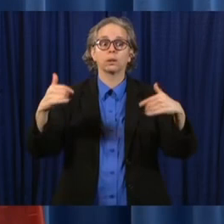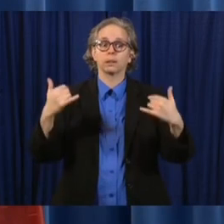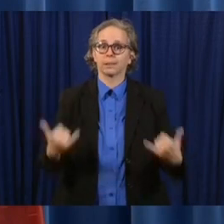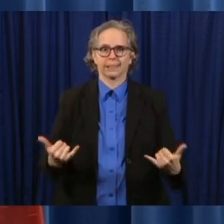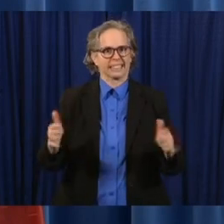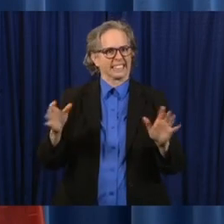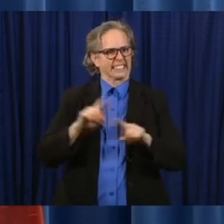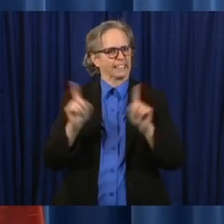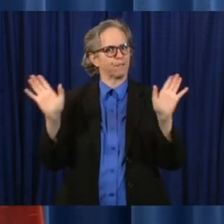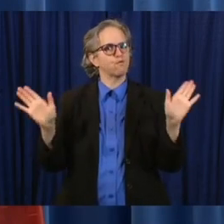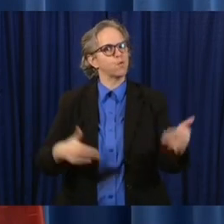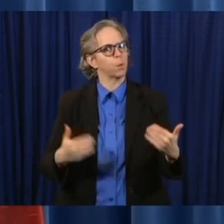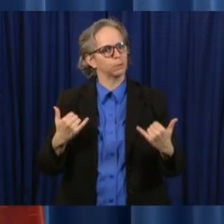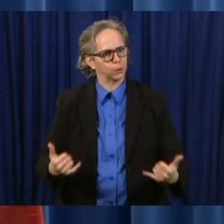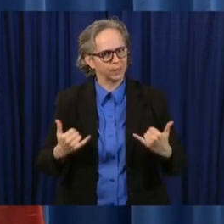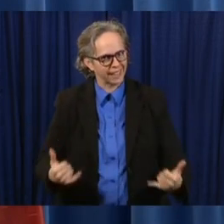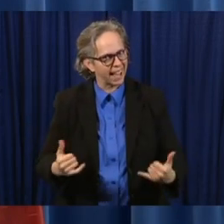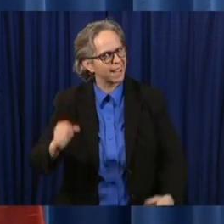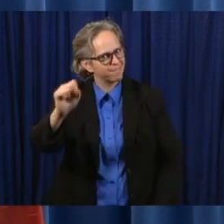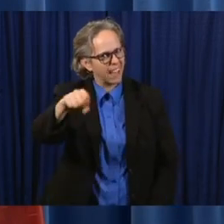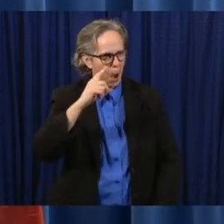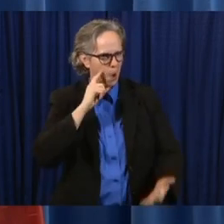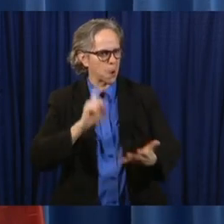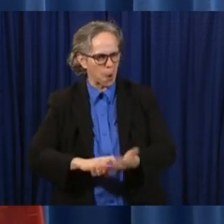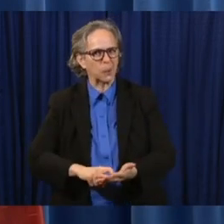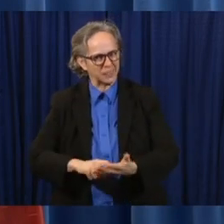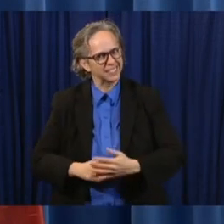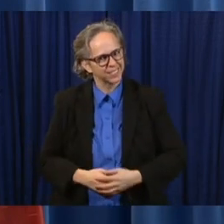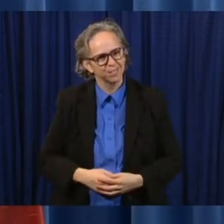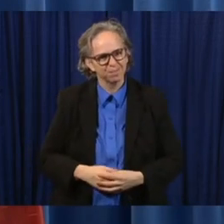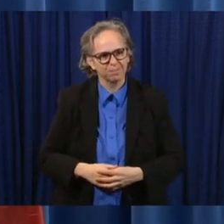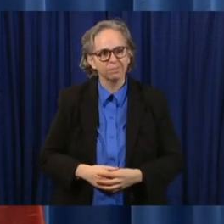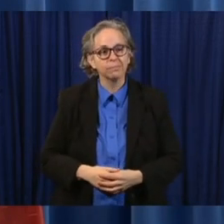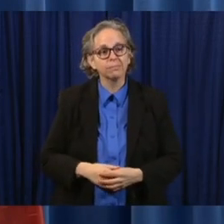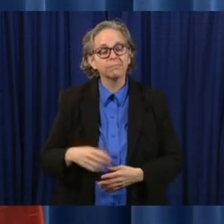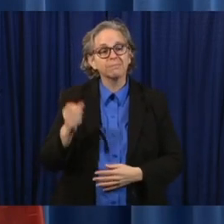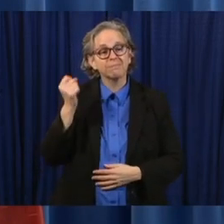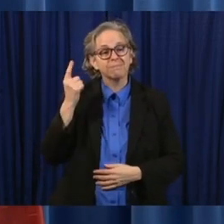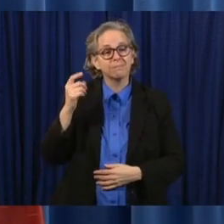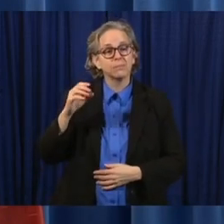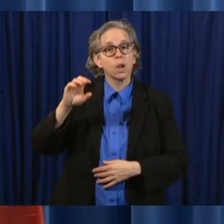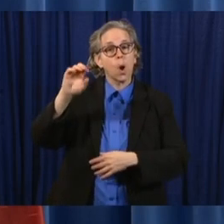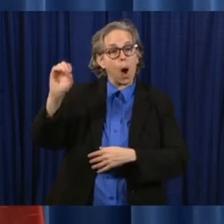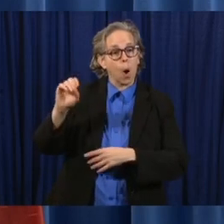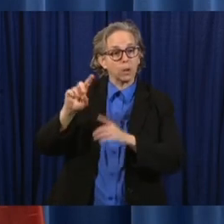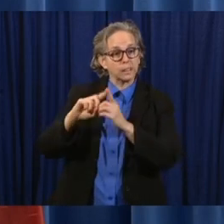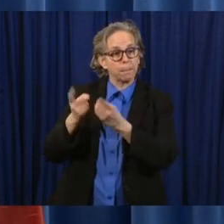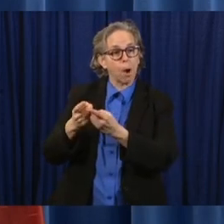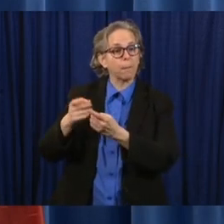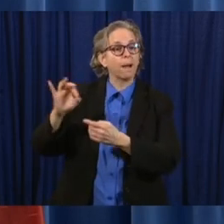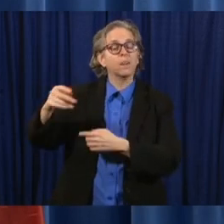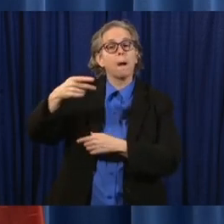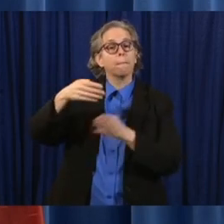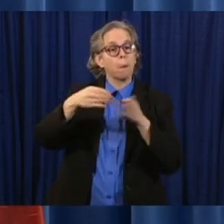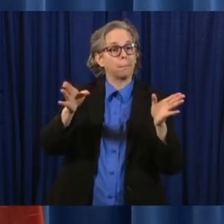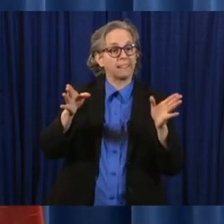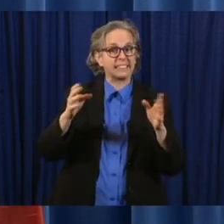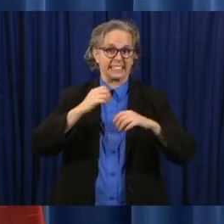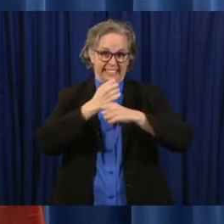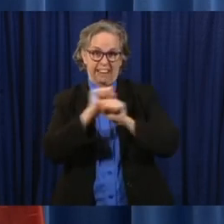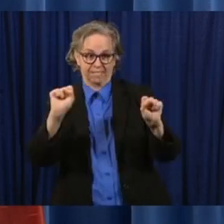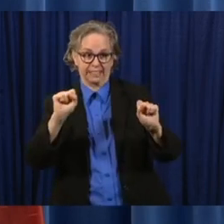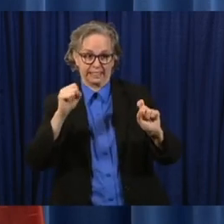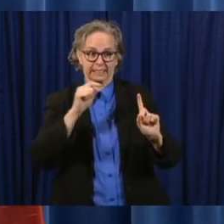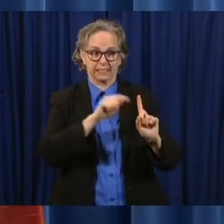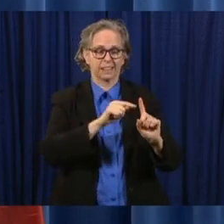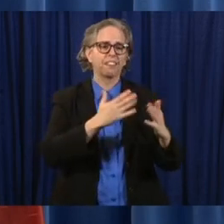am, and Dr. Acton is, the Ohio Department of Public Safety, and we thank them for hosting us here today.